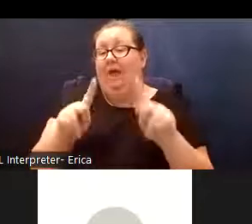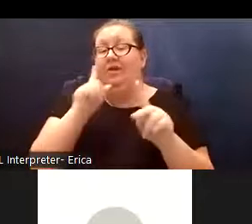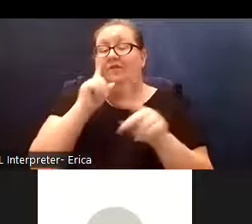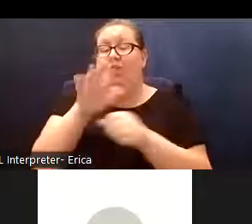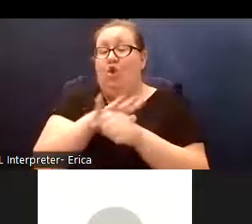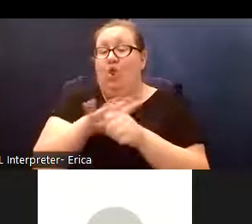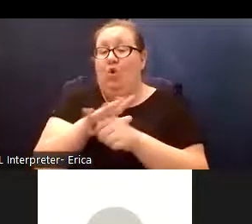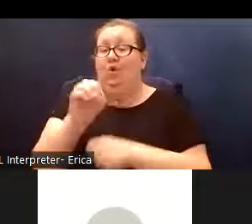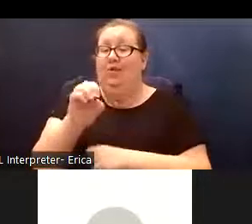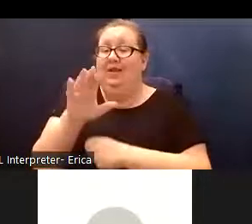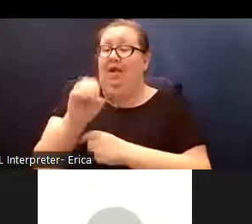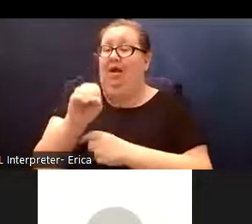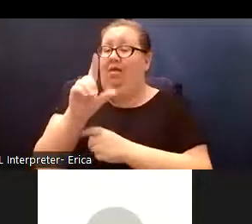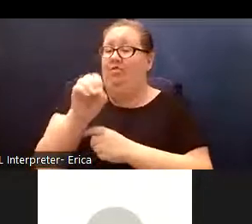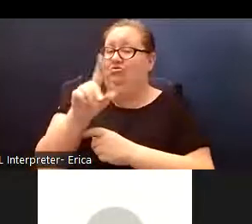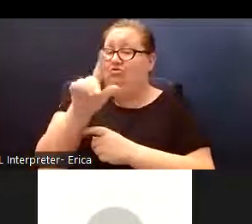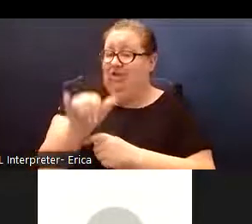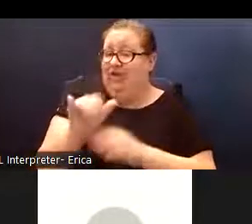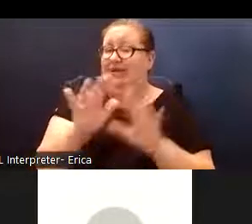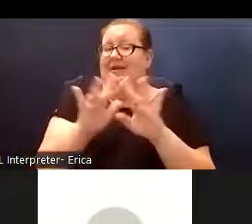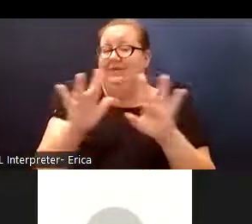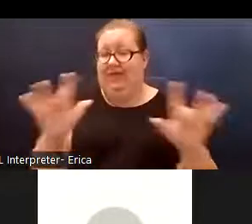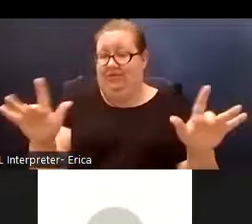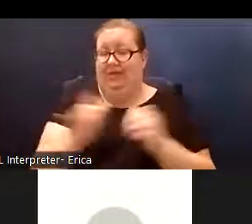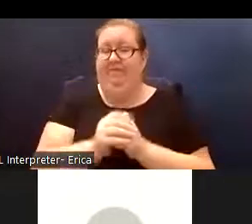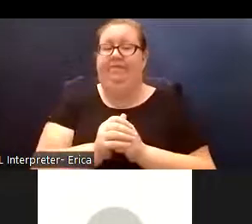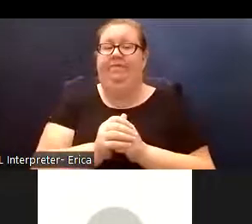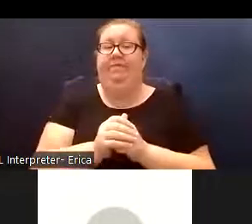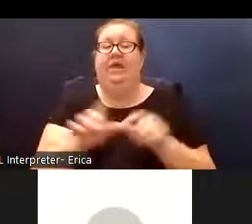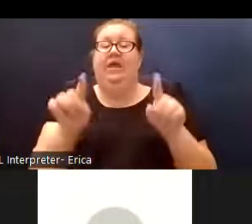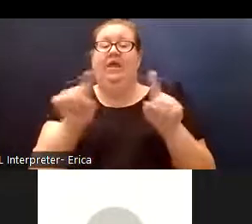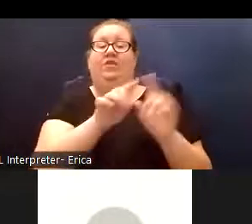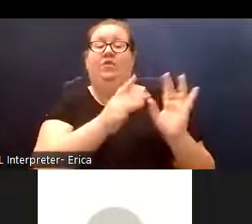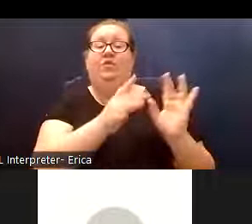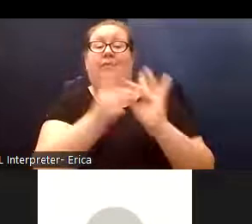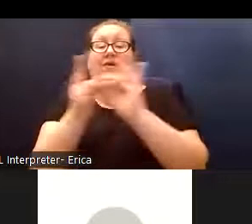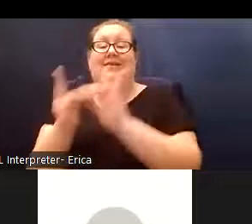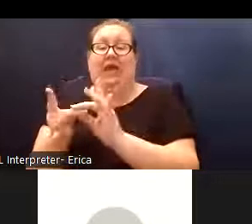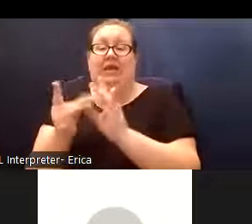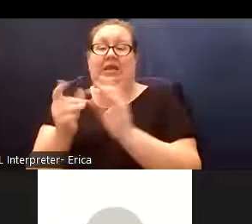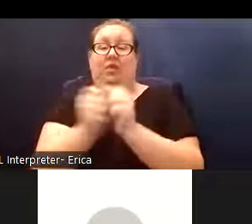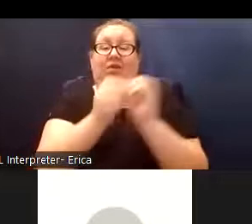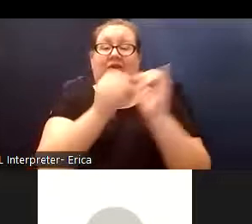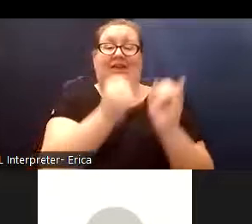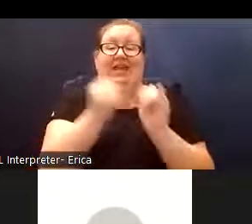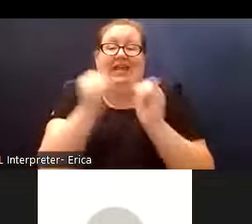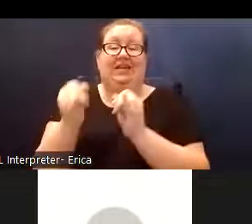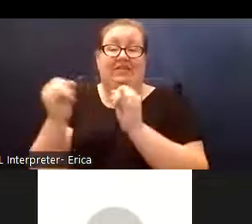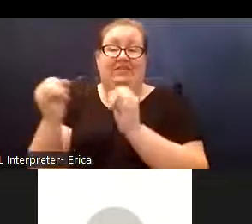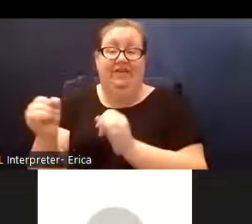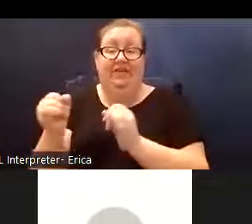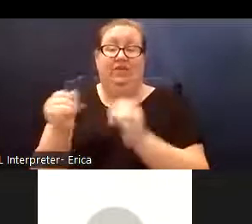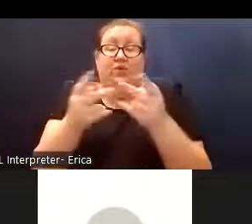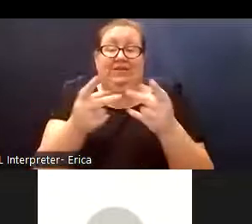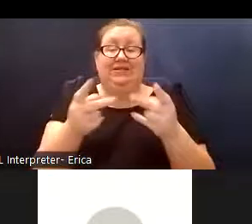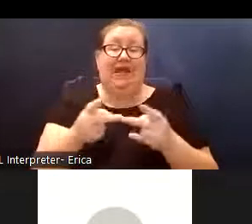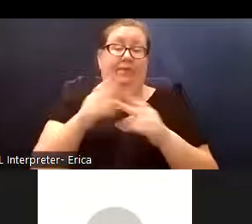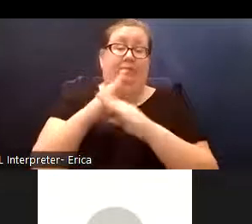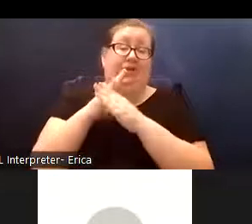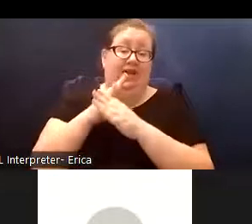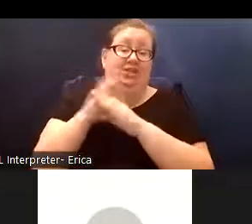ecology, etc. This would also be tied in with the individual site protections as well where